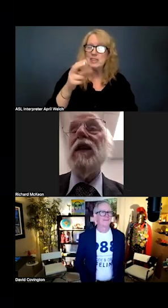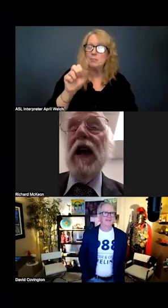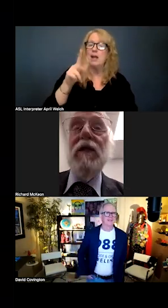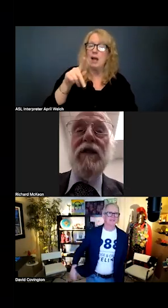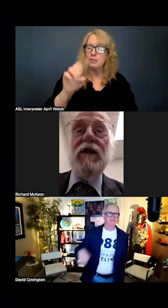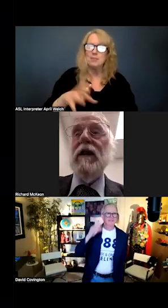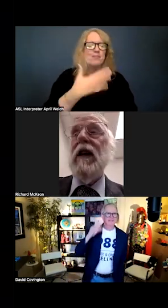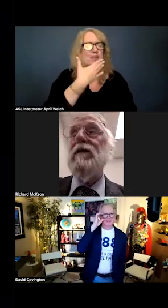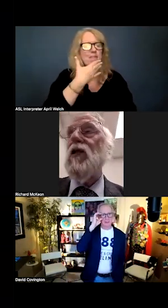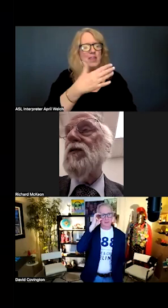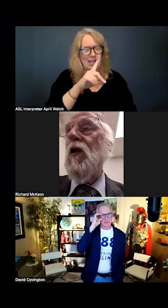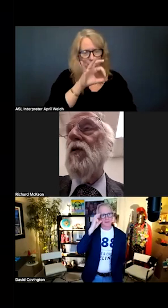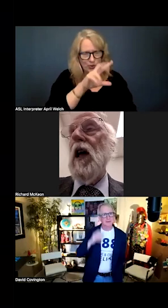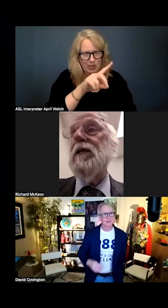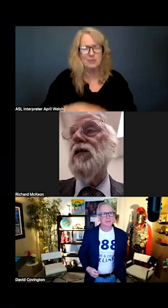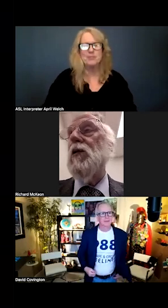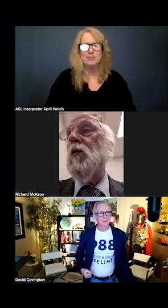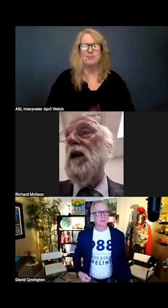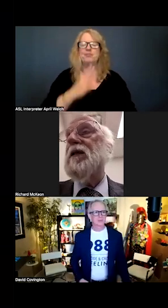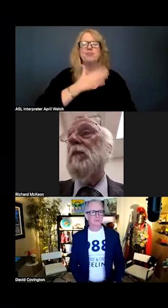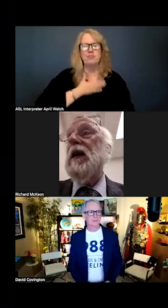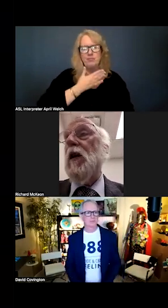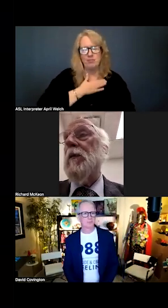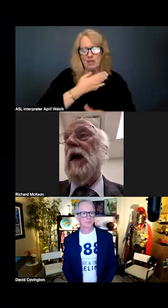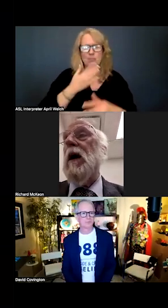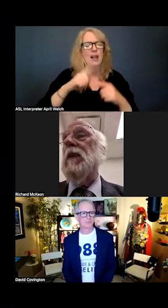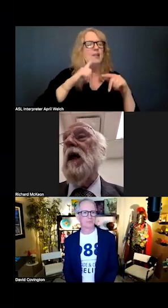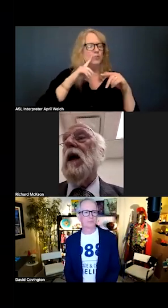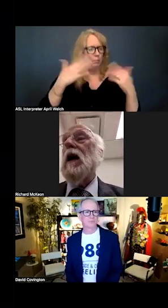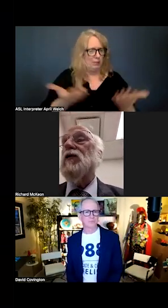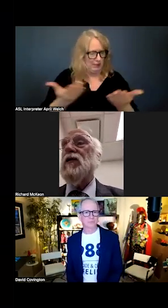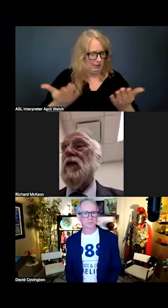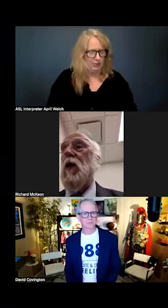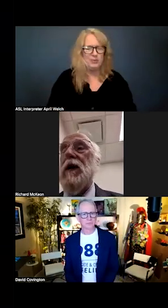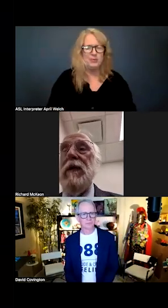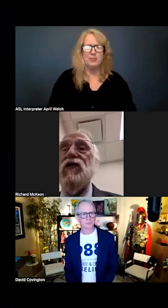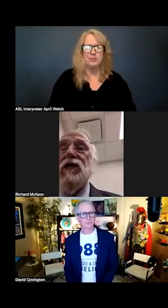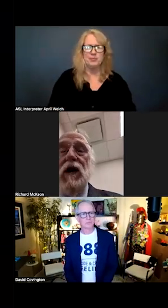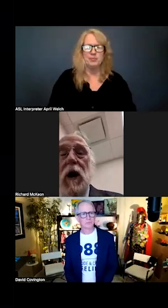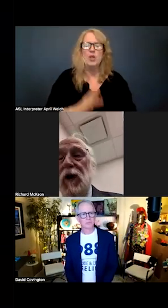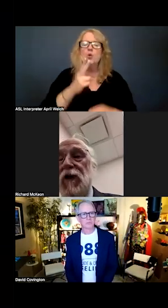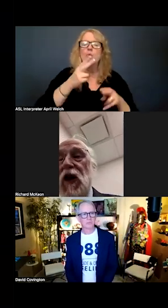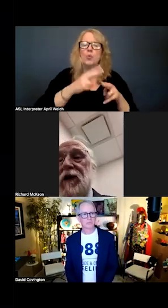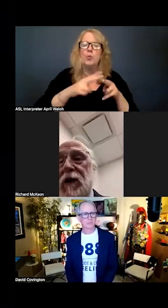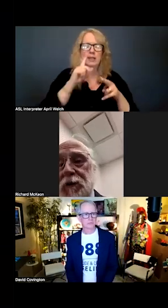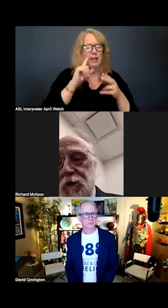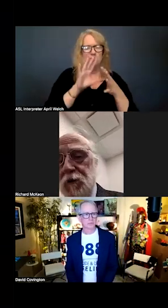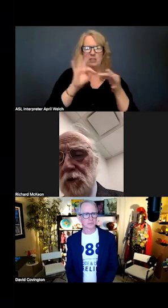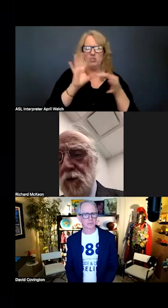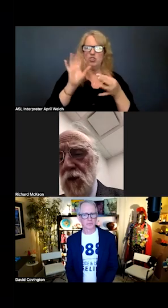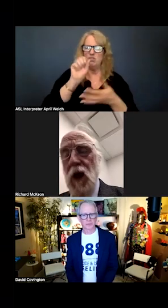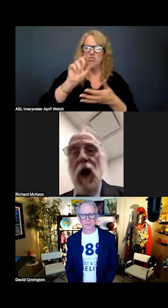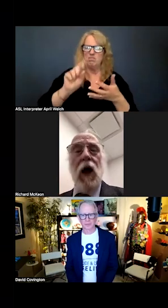Thank you, David. And again, so glad to be here. I'll just quickly mention a couple of things.